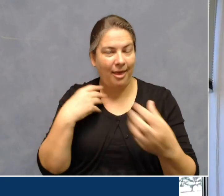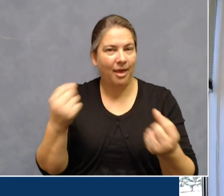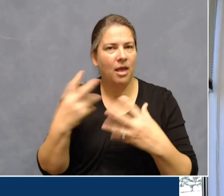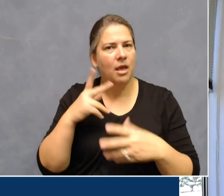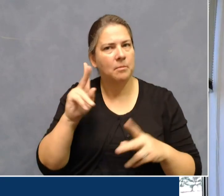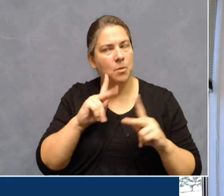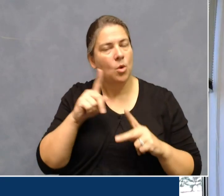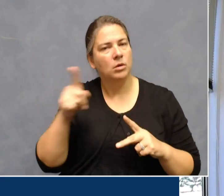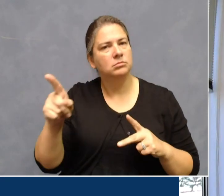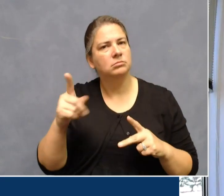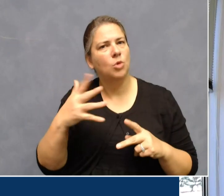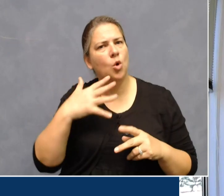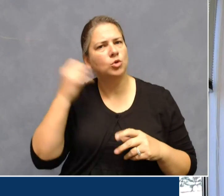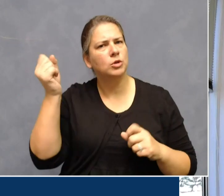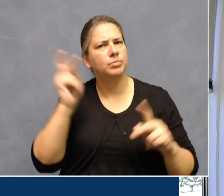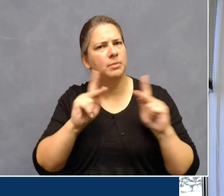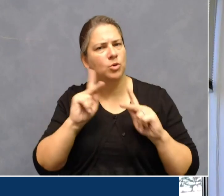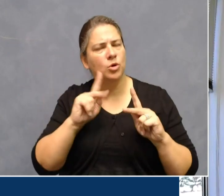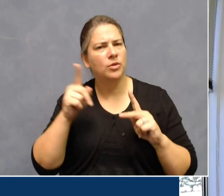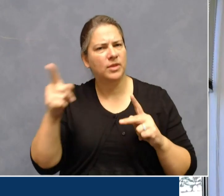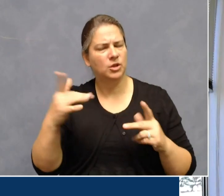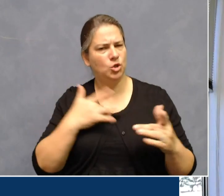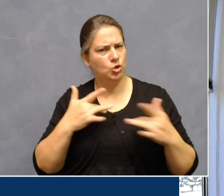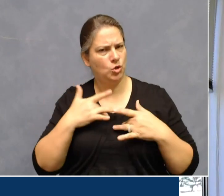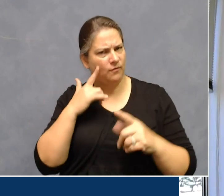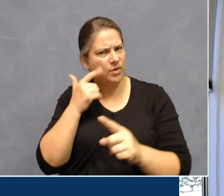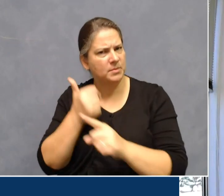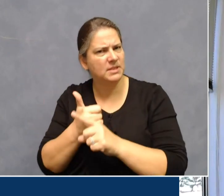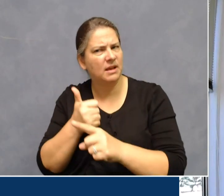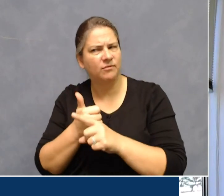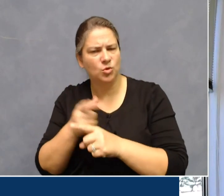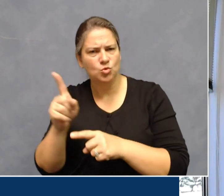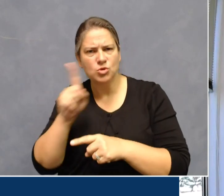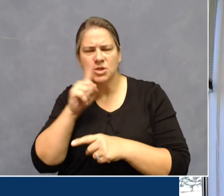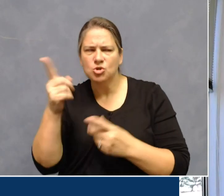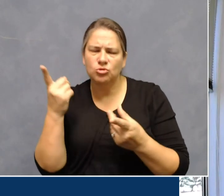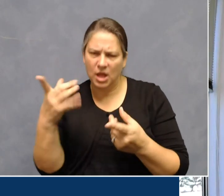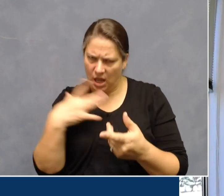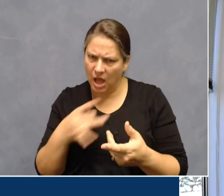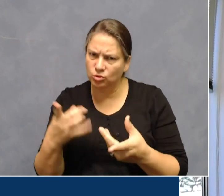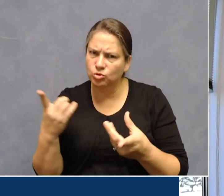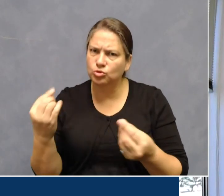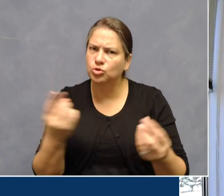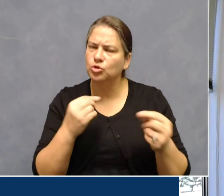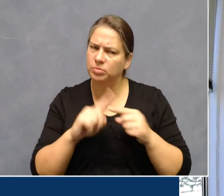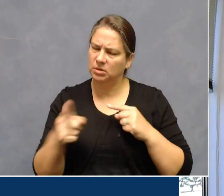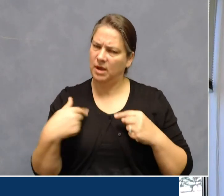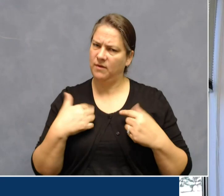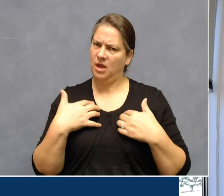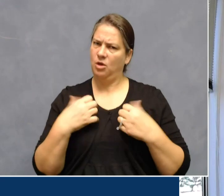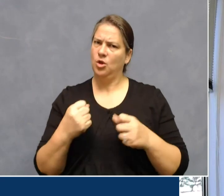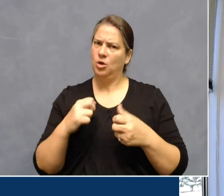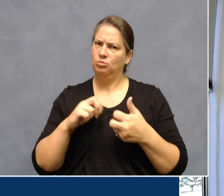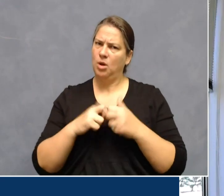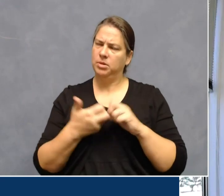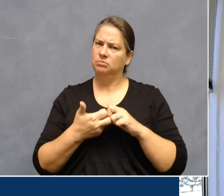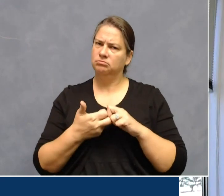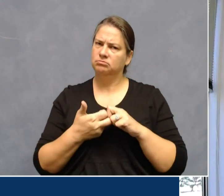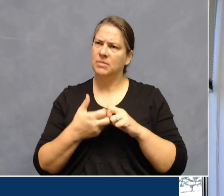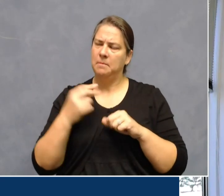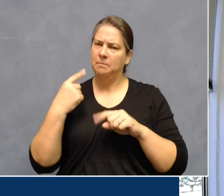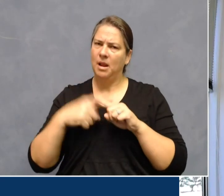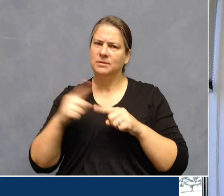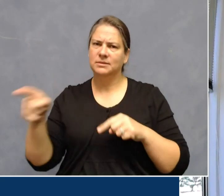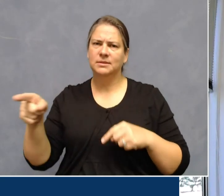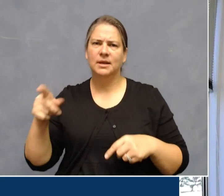in the community doing things and active and vibrant, but they have medical problems or they're over the age that puts them at risk.